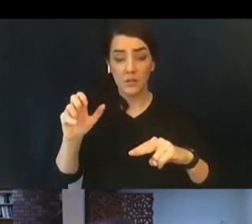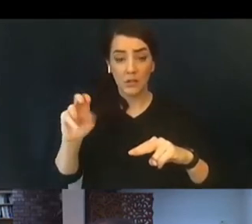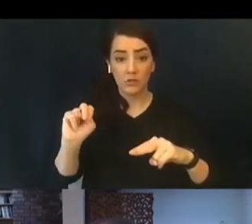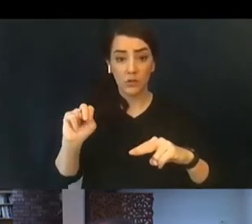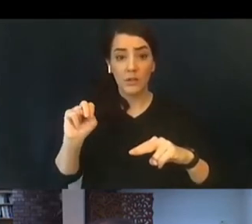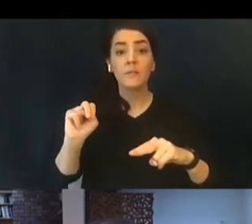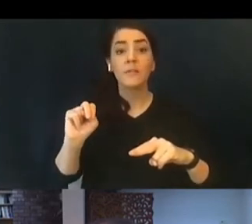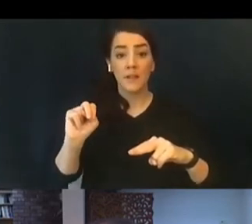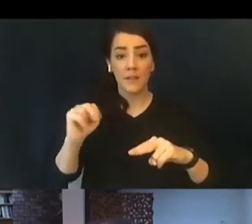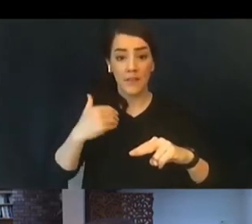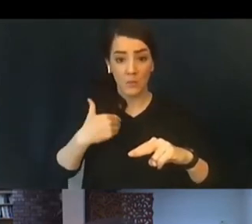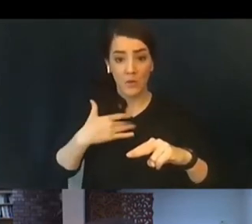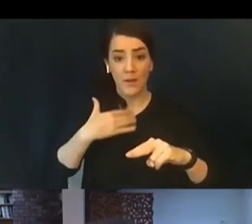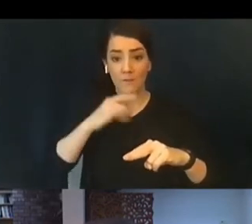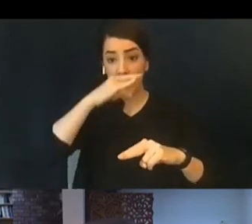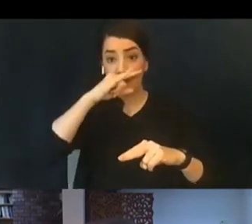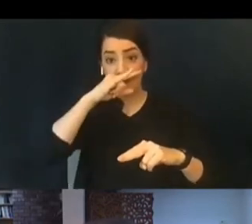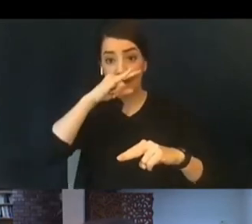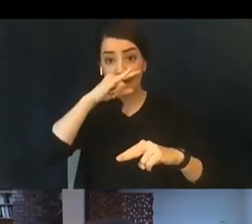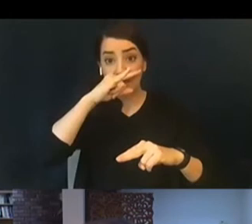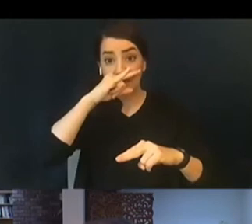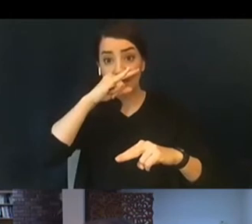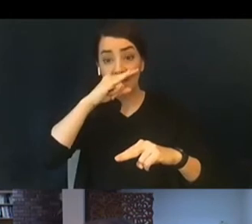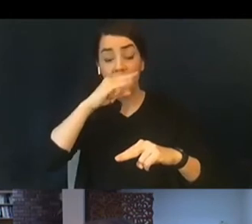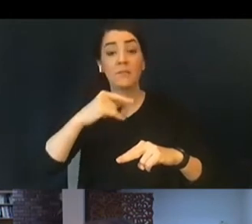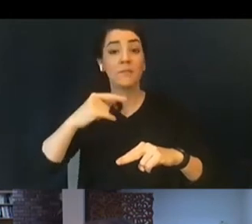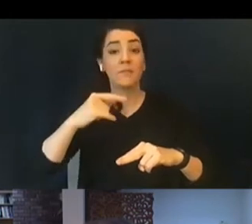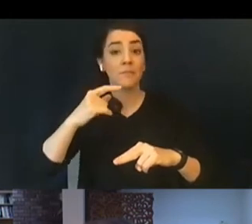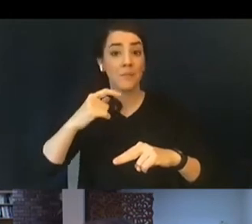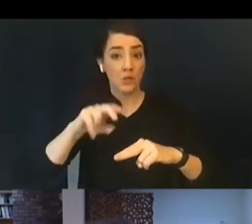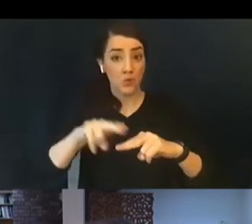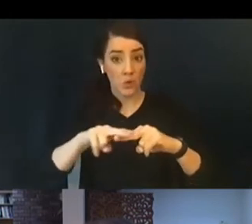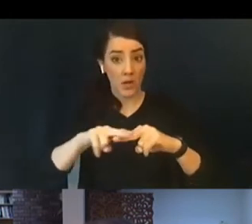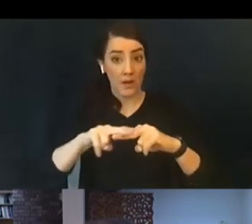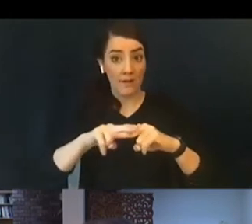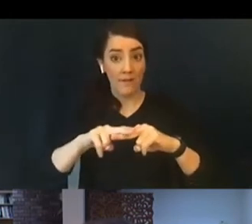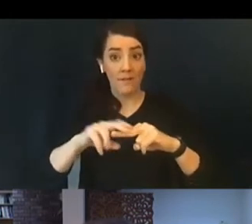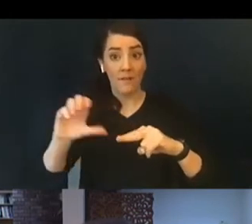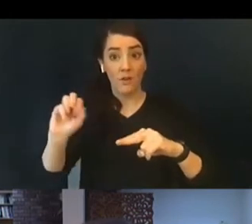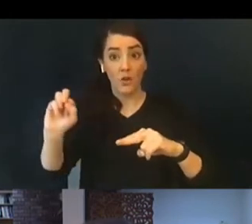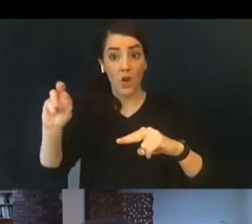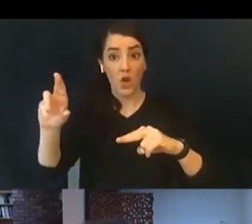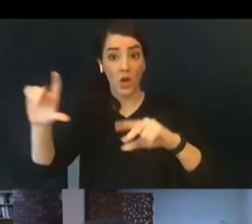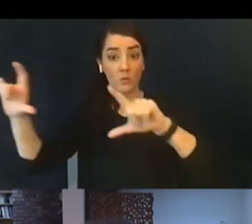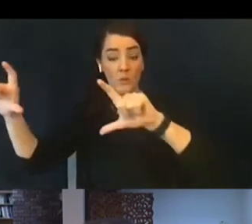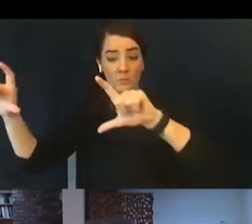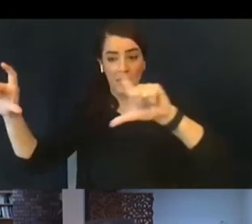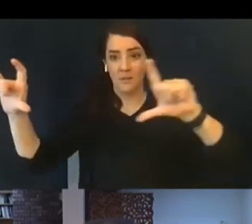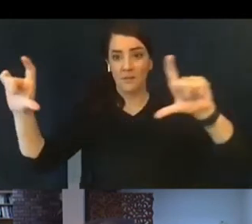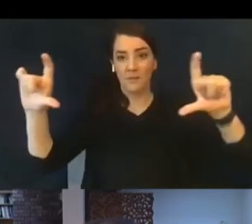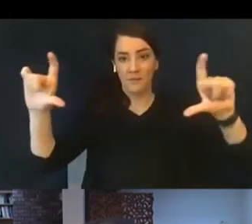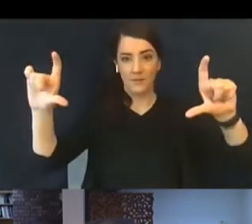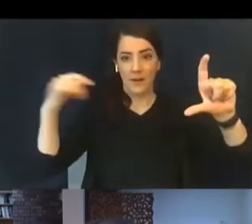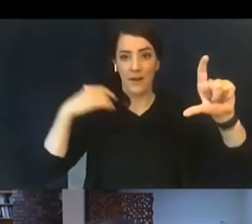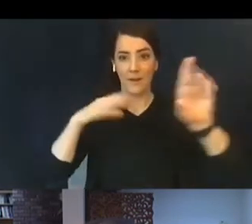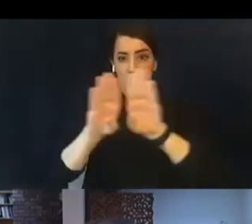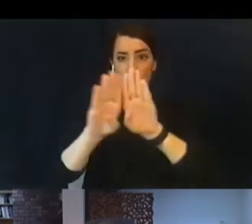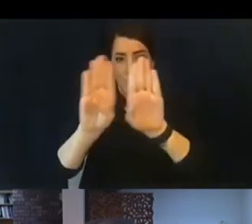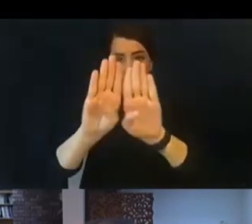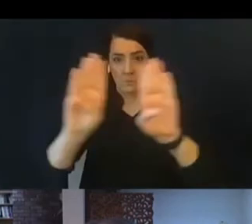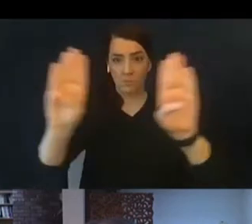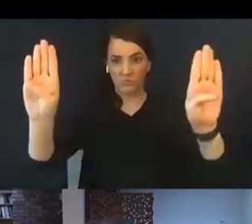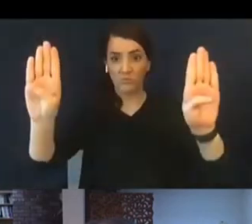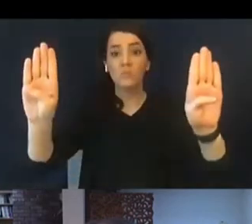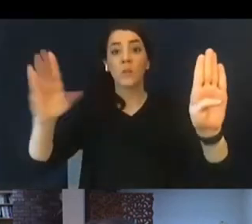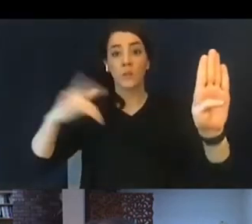that were going towards cities because cities, situations in the cities were a little better. Specifically, I read about